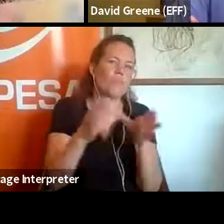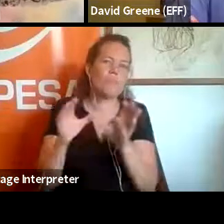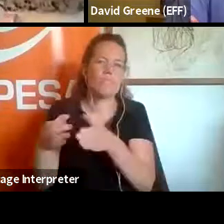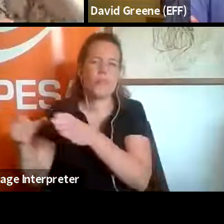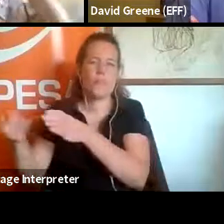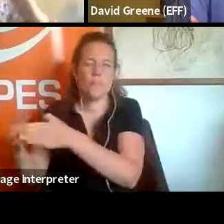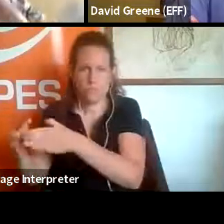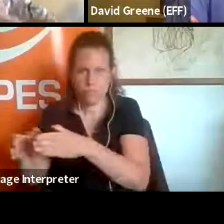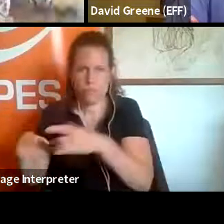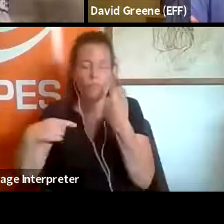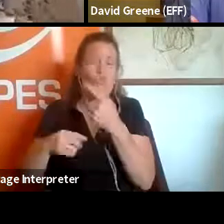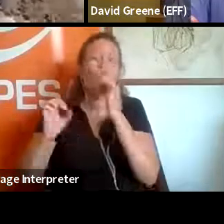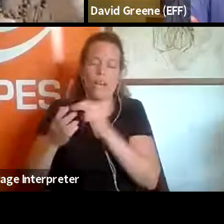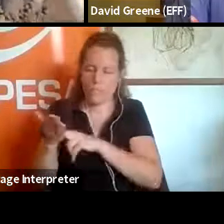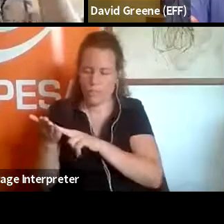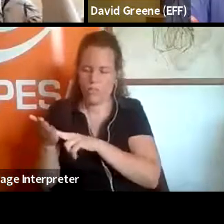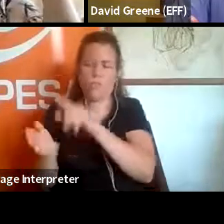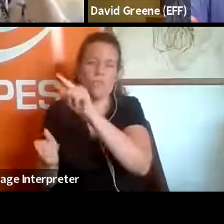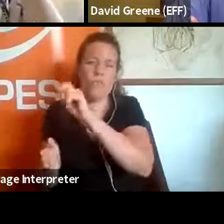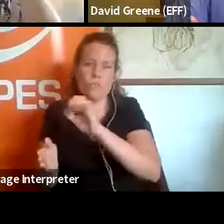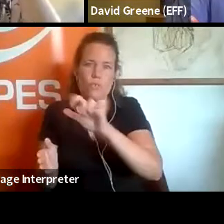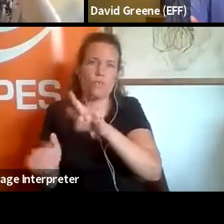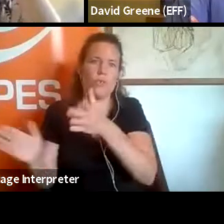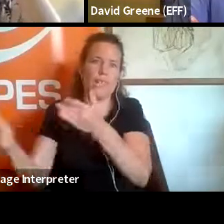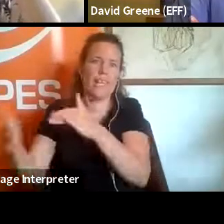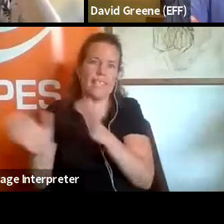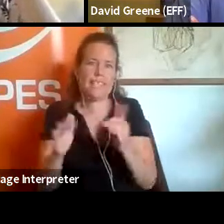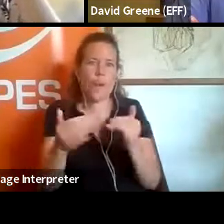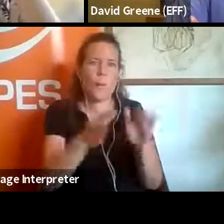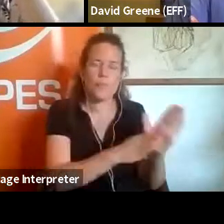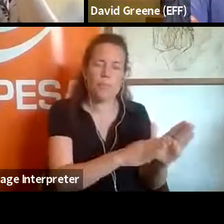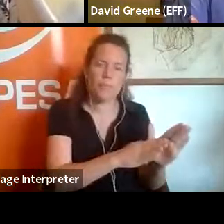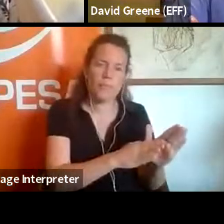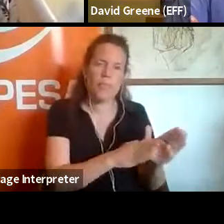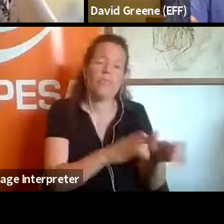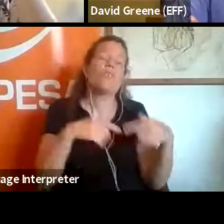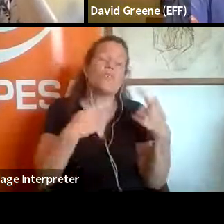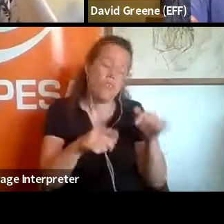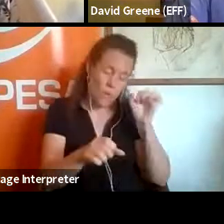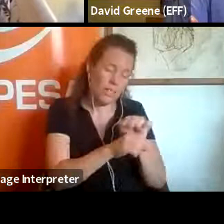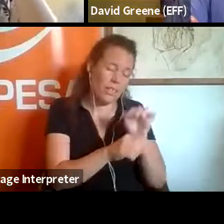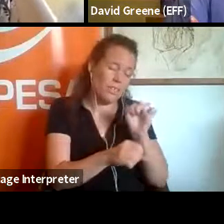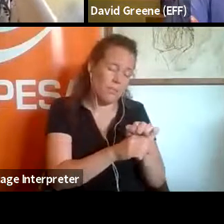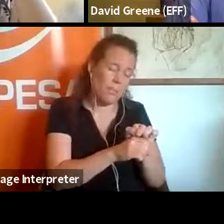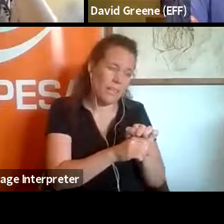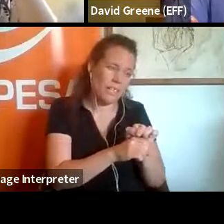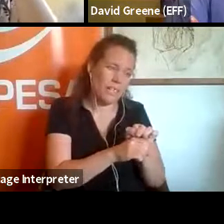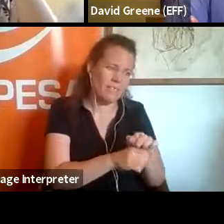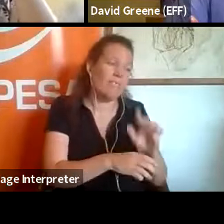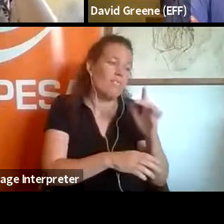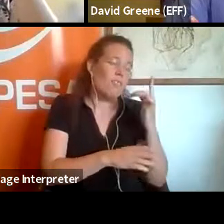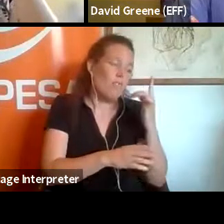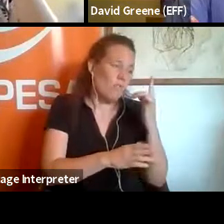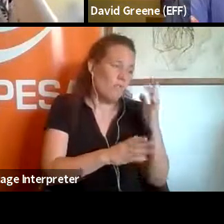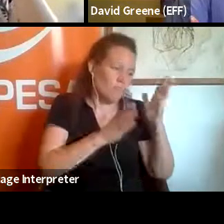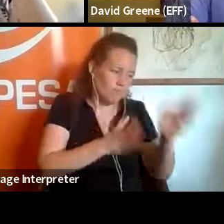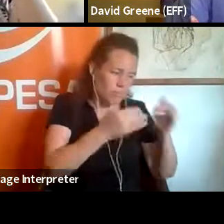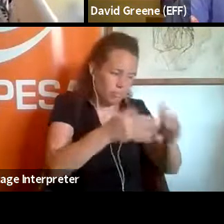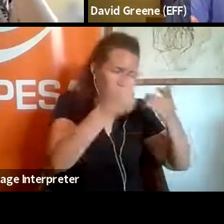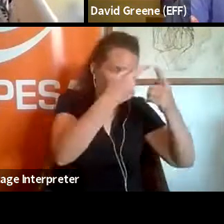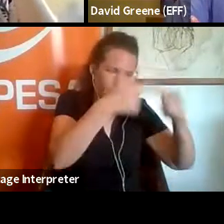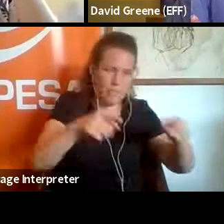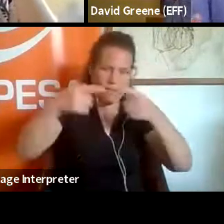the toolkits, and based on that, we will be creating 3 toolkits one for each of the groups. So we